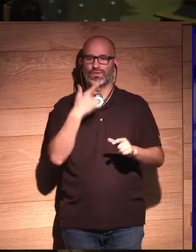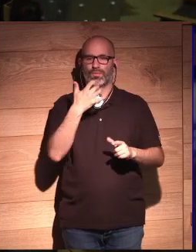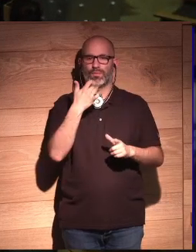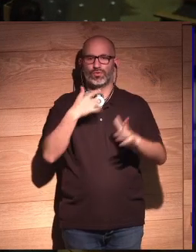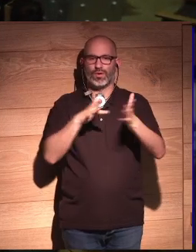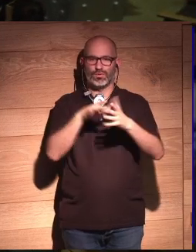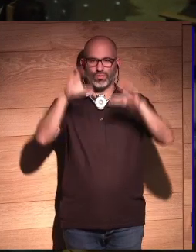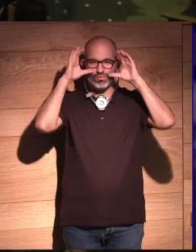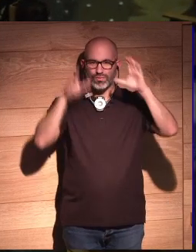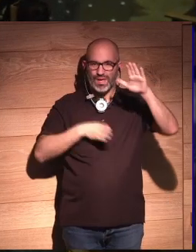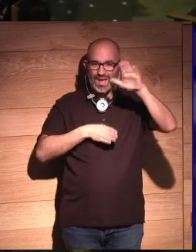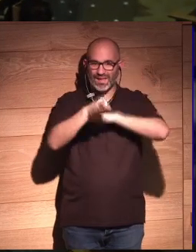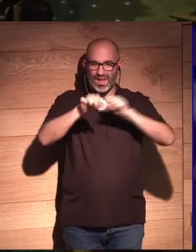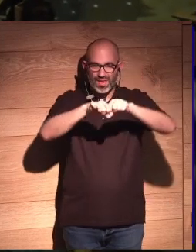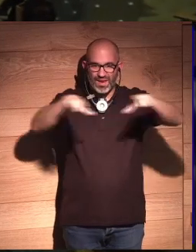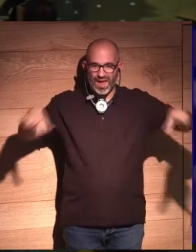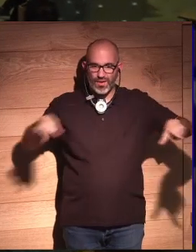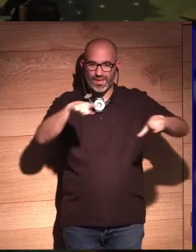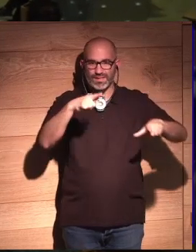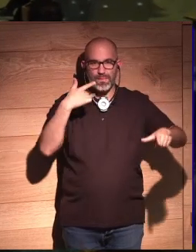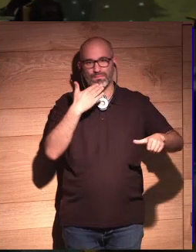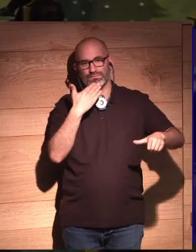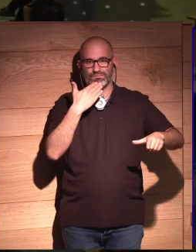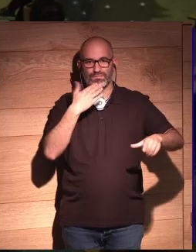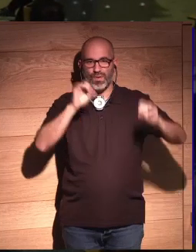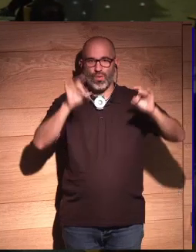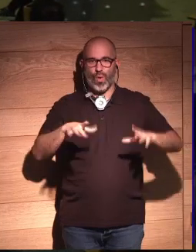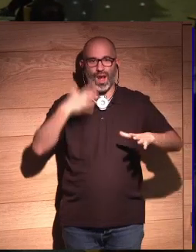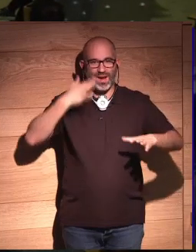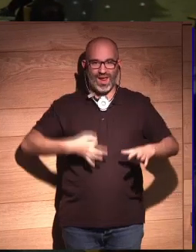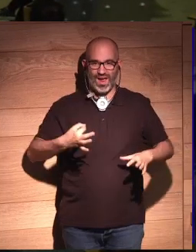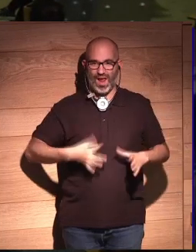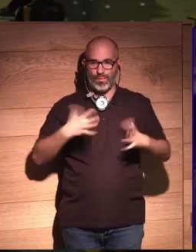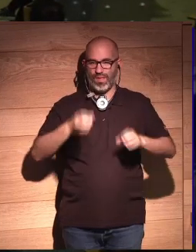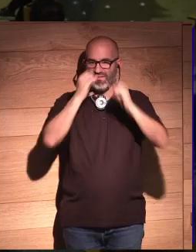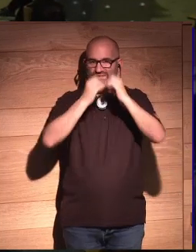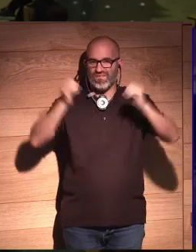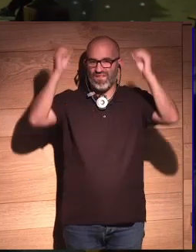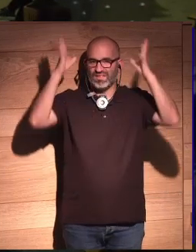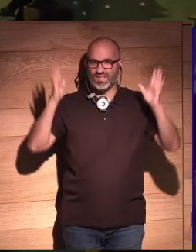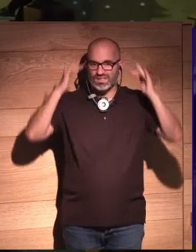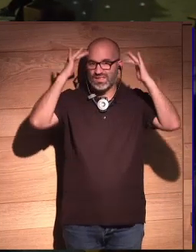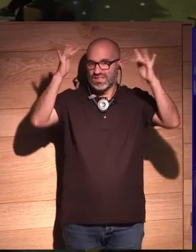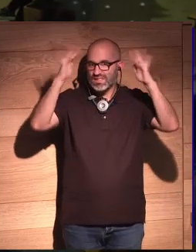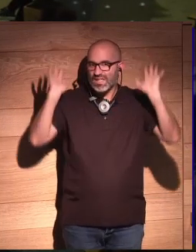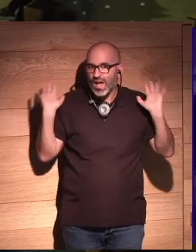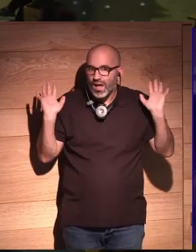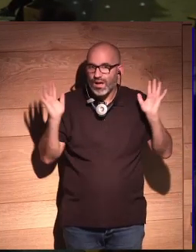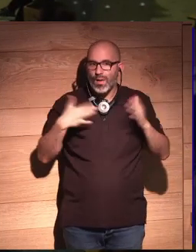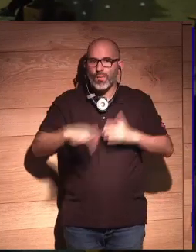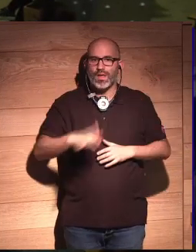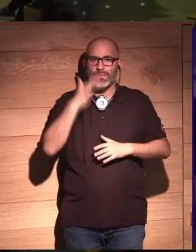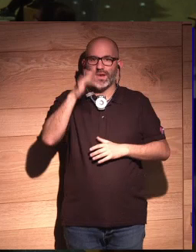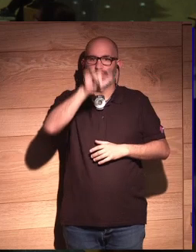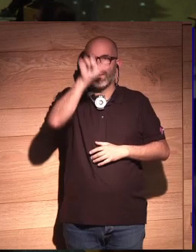the simulator, and then you go back into life and you're the same shitty person that you were before the experience. So I feel like I